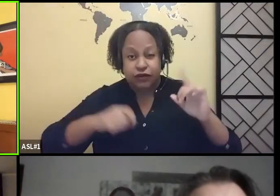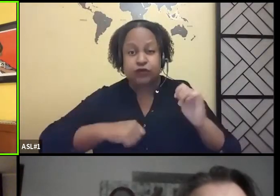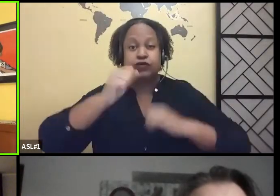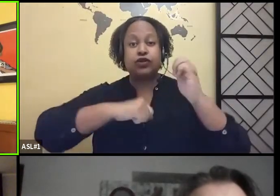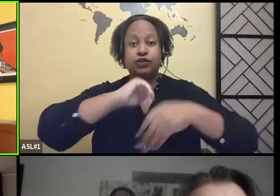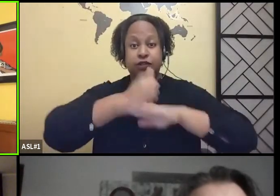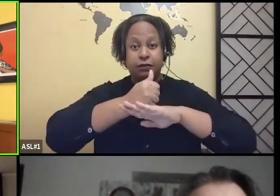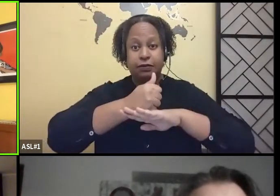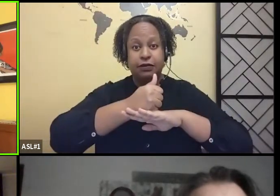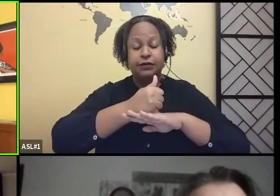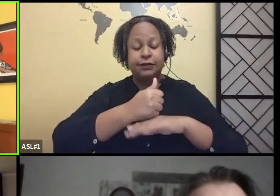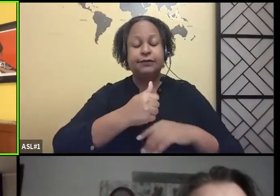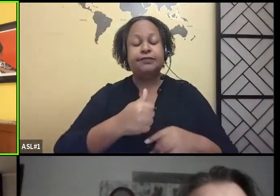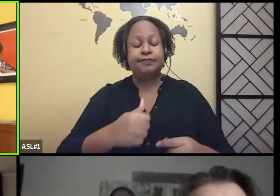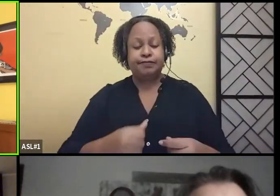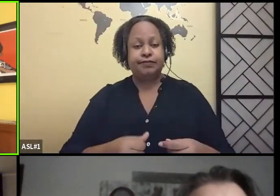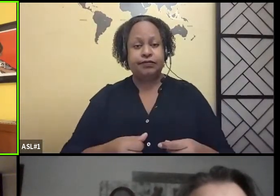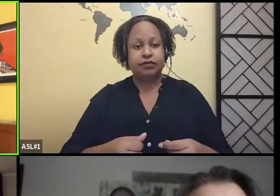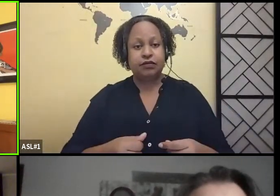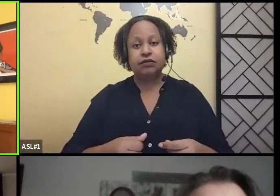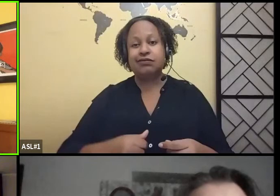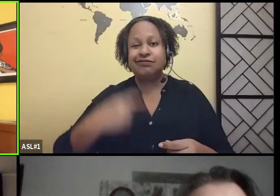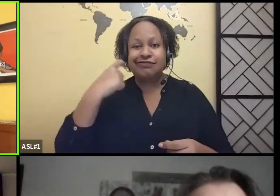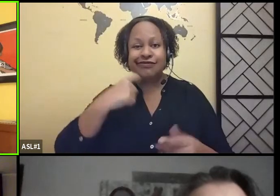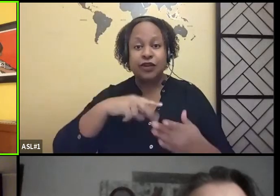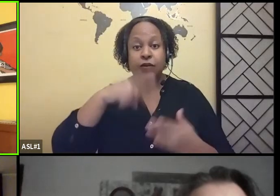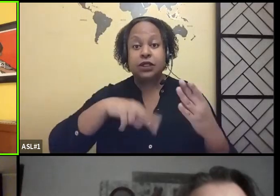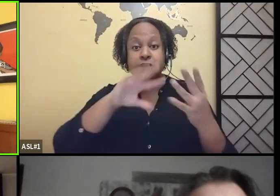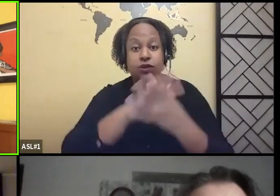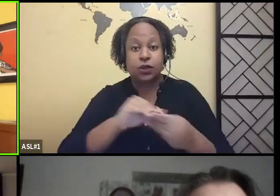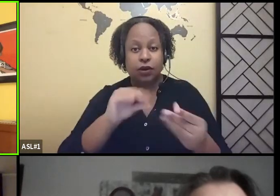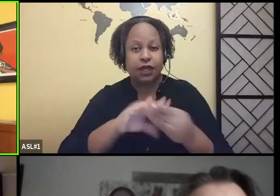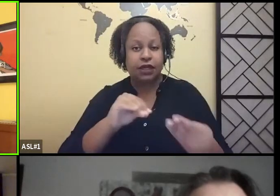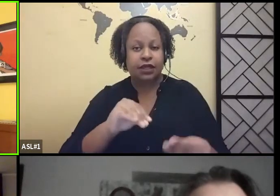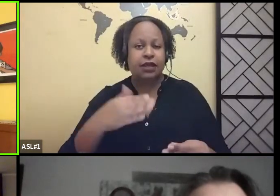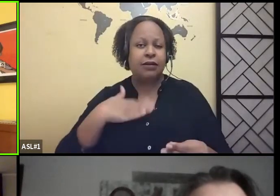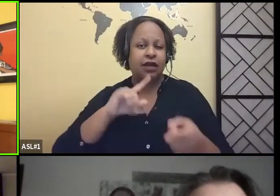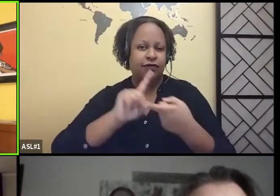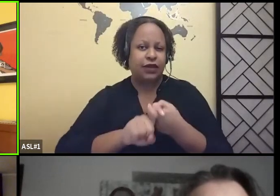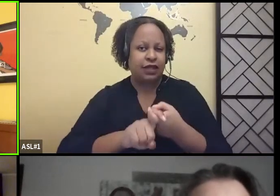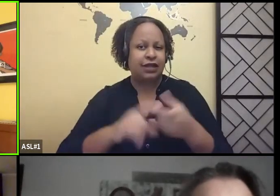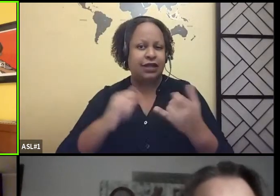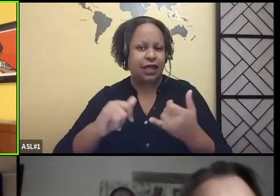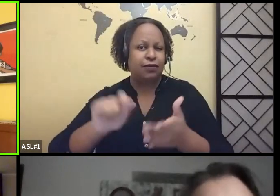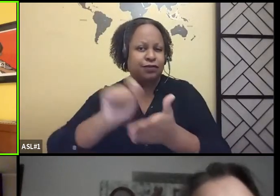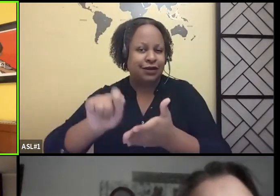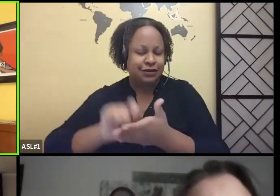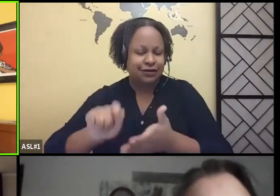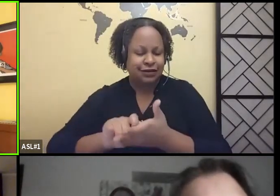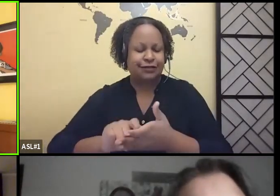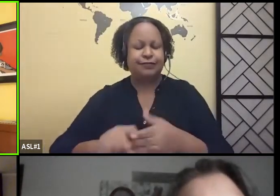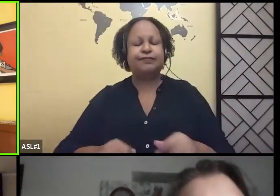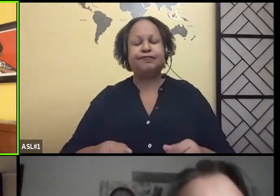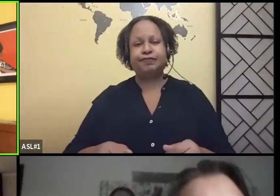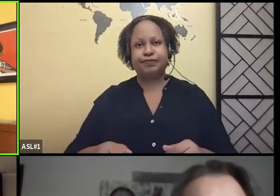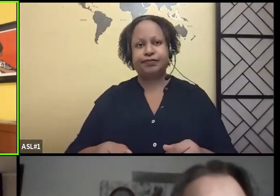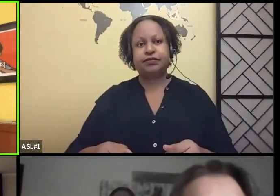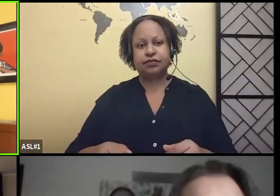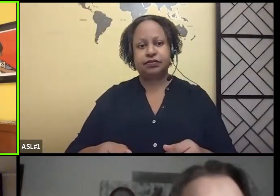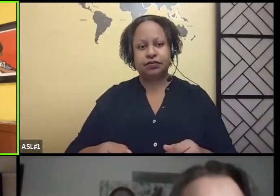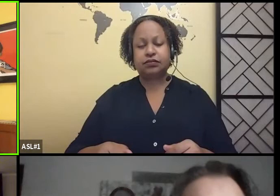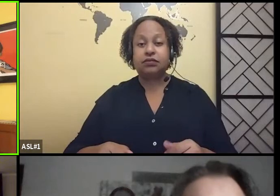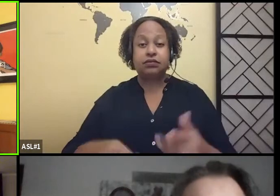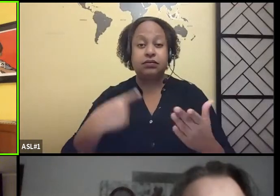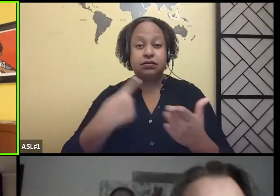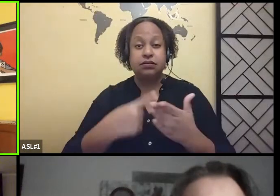just read a story that a friend of mine is working on now about some of the land